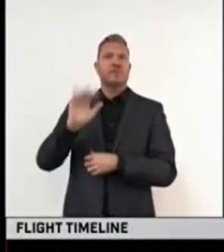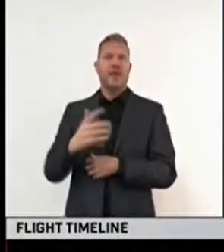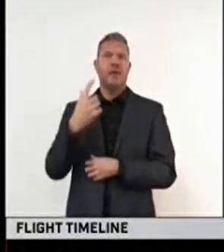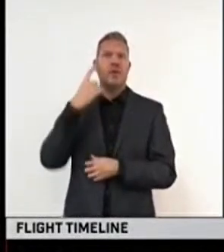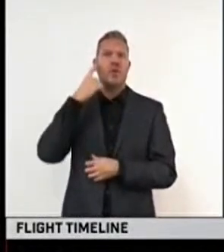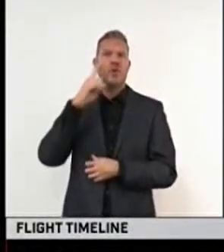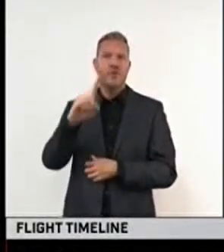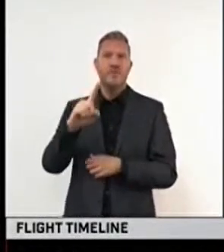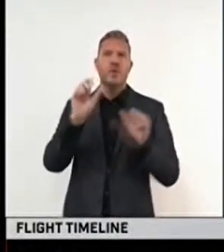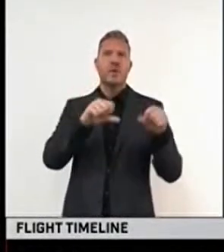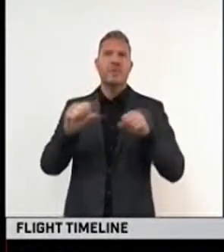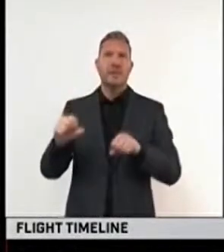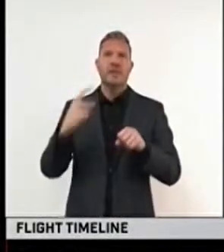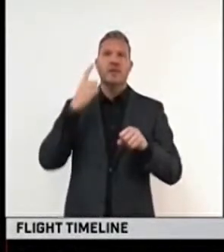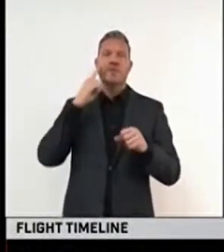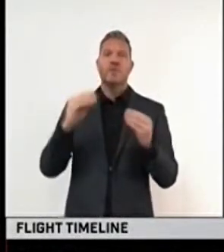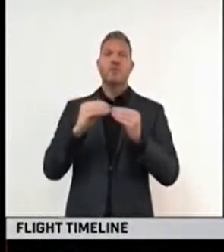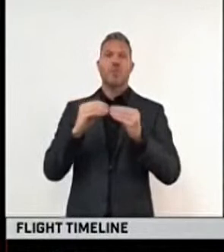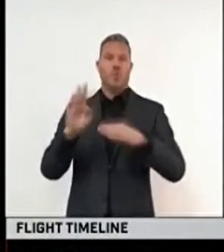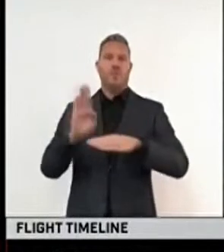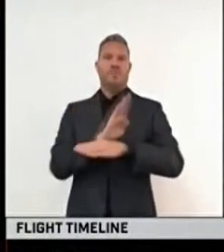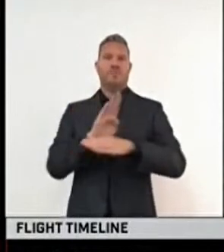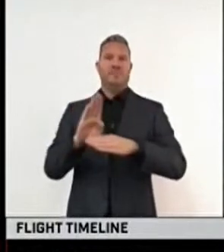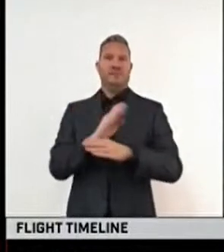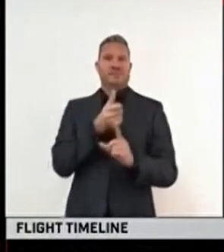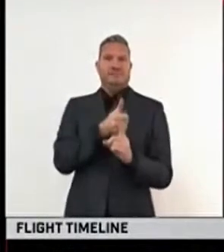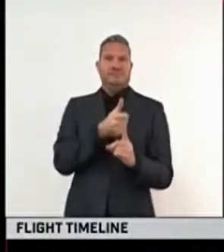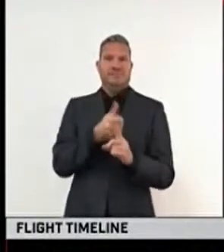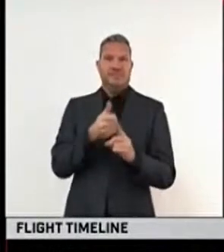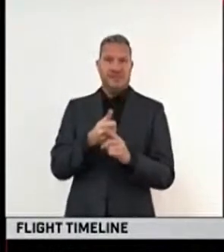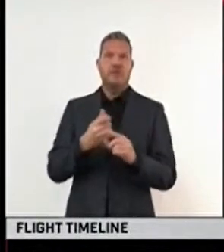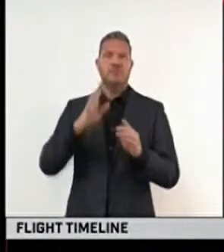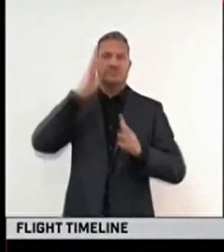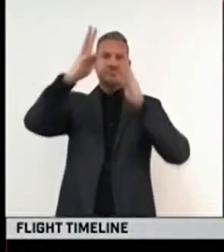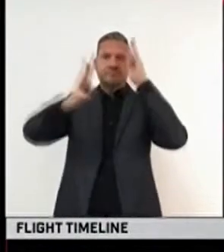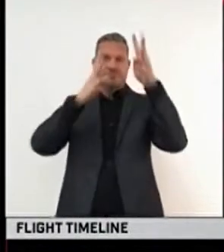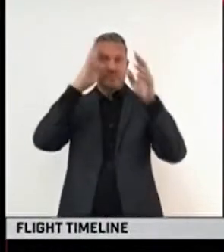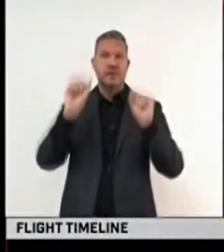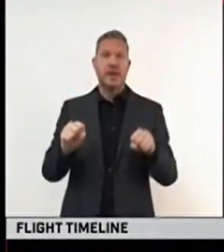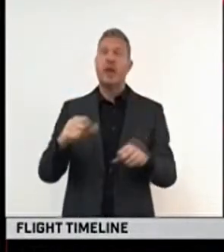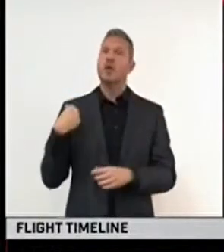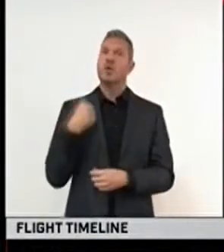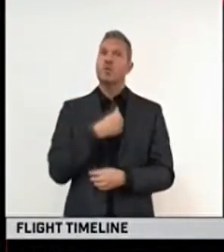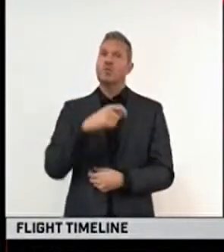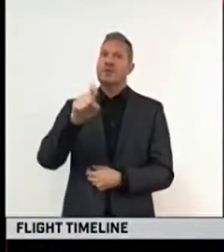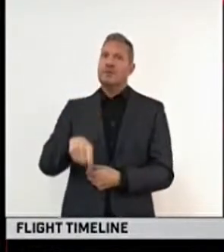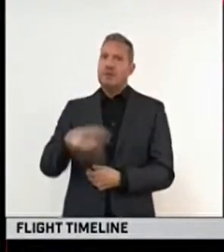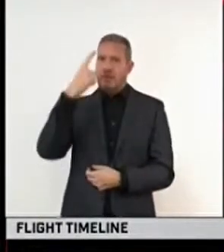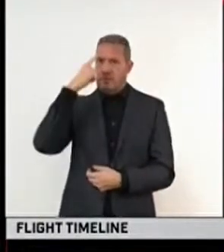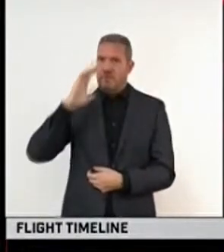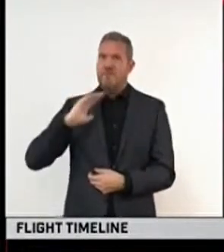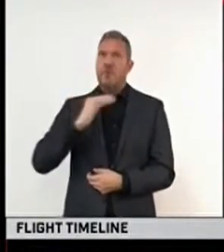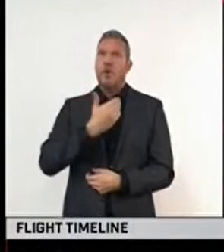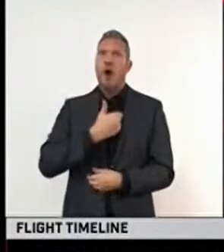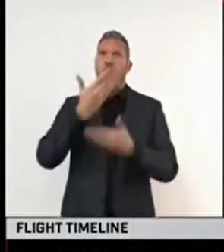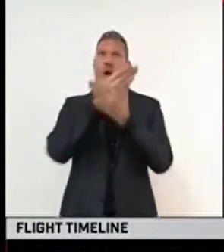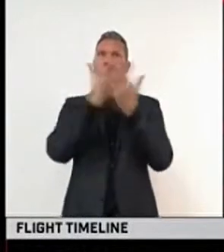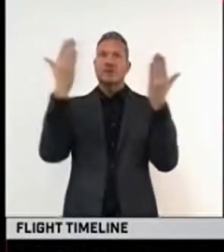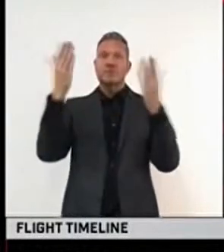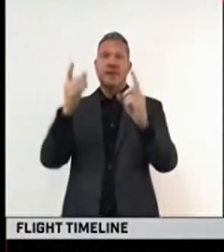with the launch enterprise. And why is that important? Well, it's important because we need that to do our space mission. We, STP,